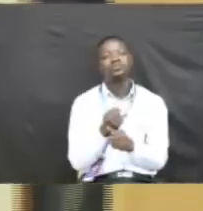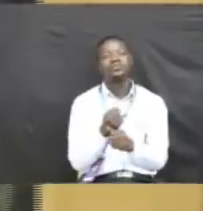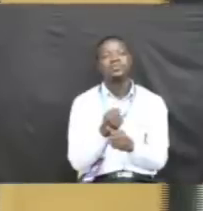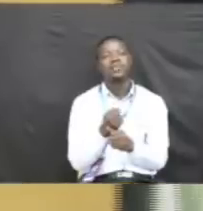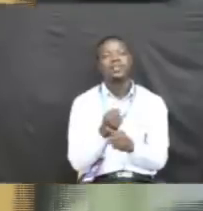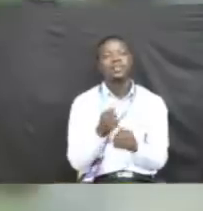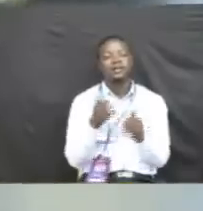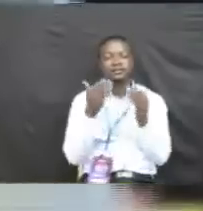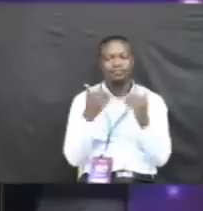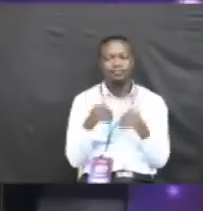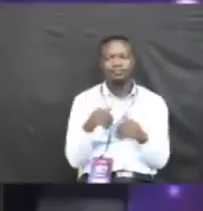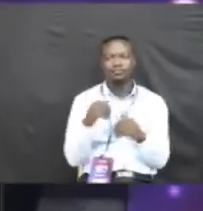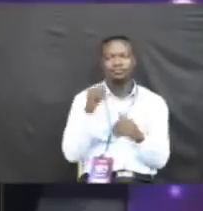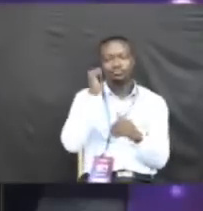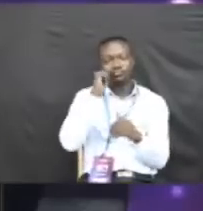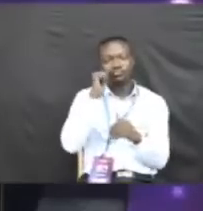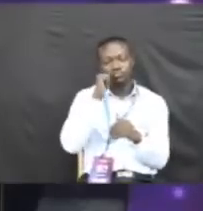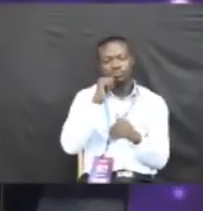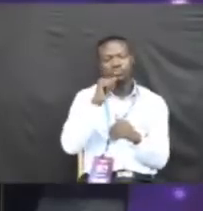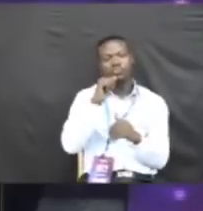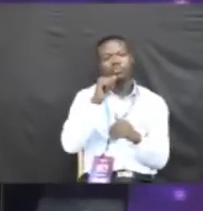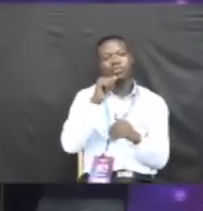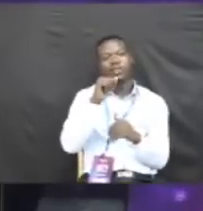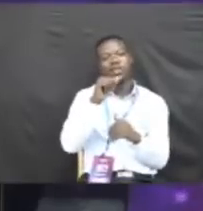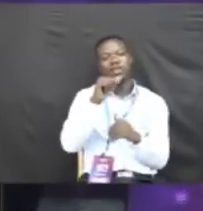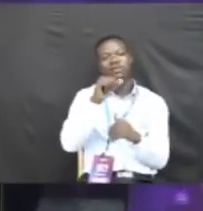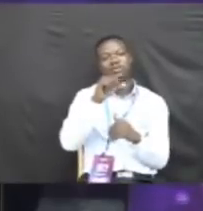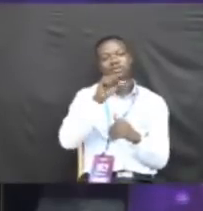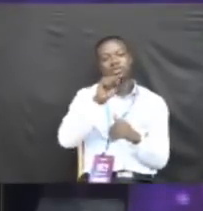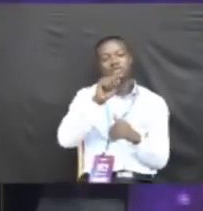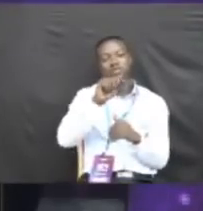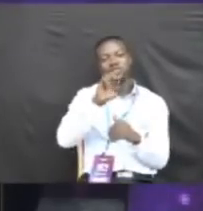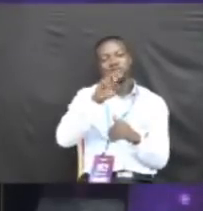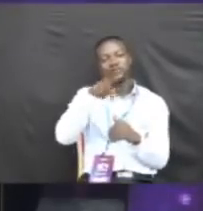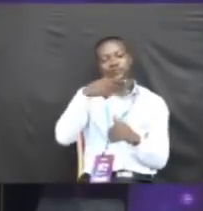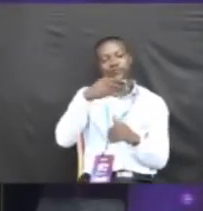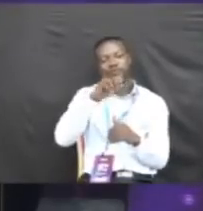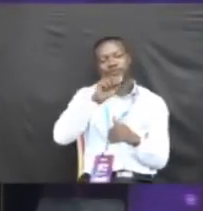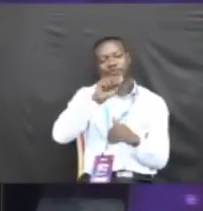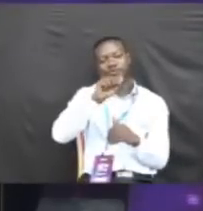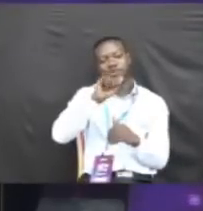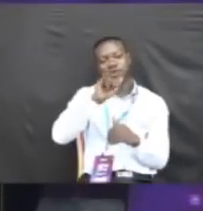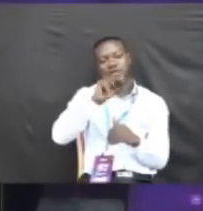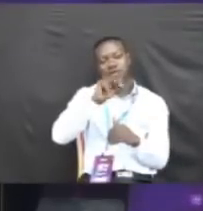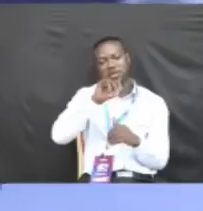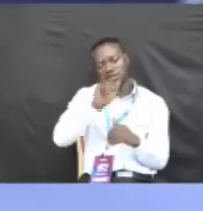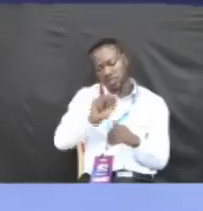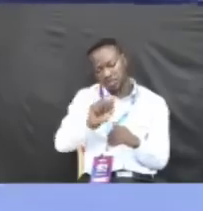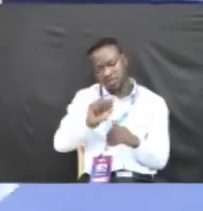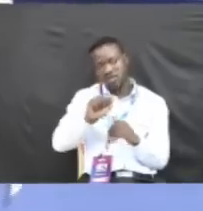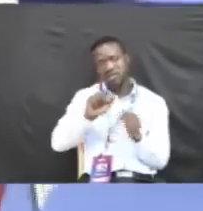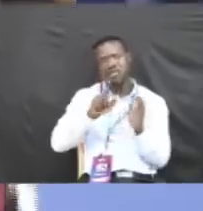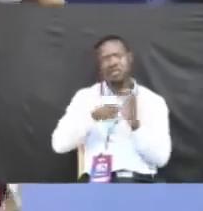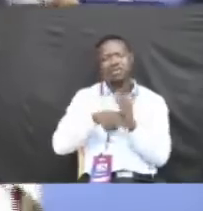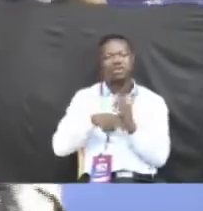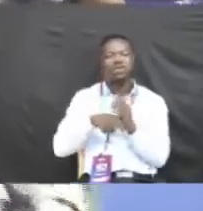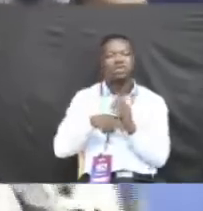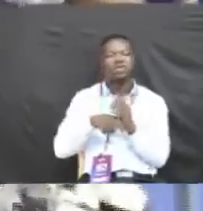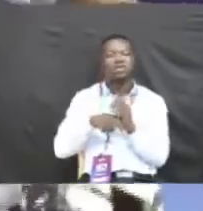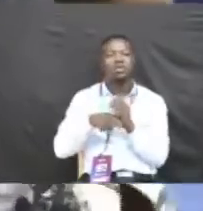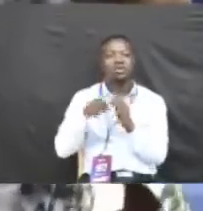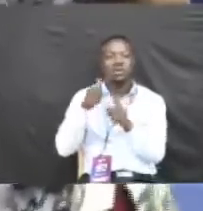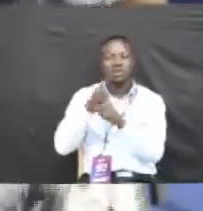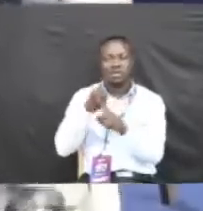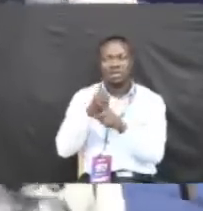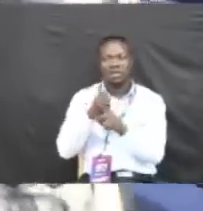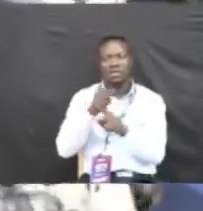Next is Miss Stephenia Finn of Jamestown District and people of Deutsche International School. She